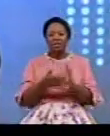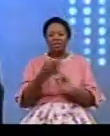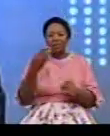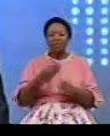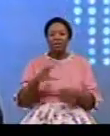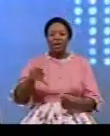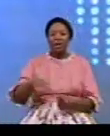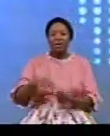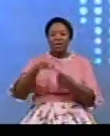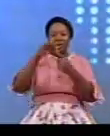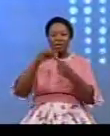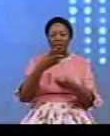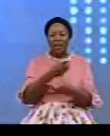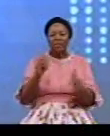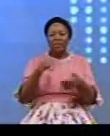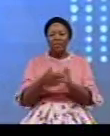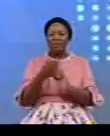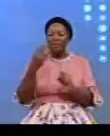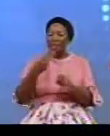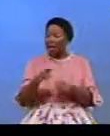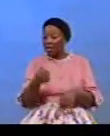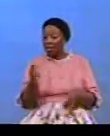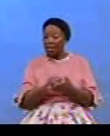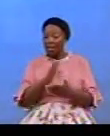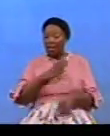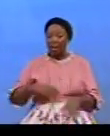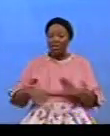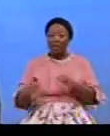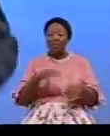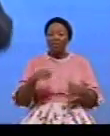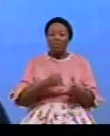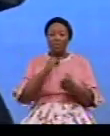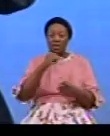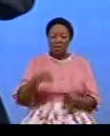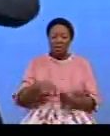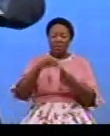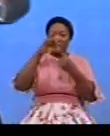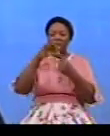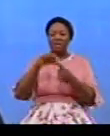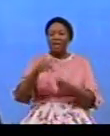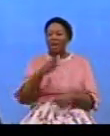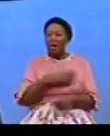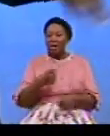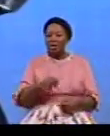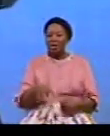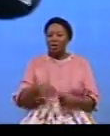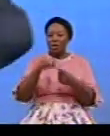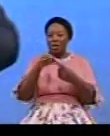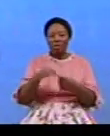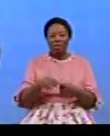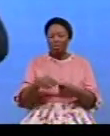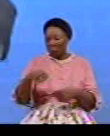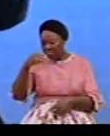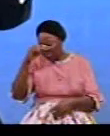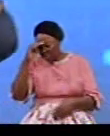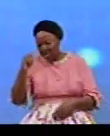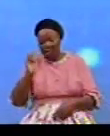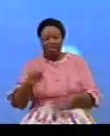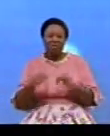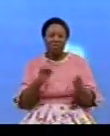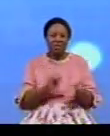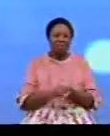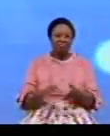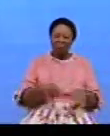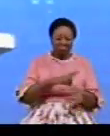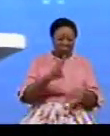heart had been polluted, his heart had been perverted. He said, Lord, I need a clean heart.